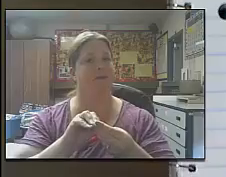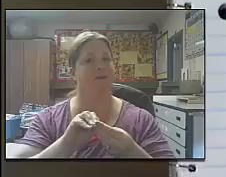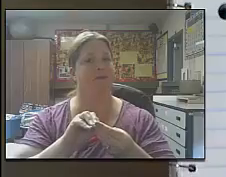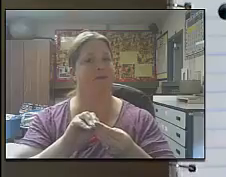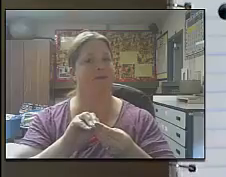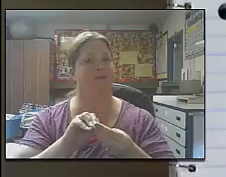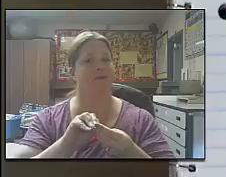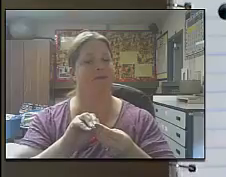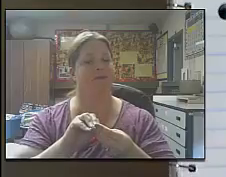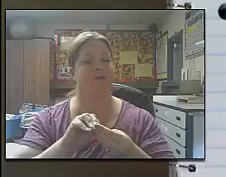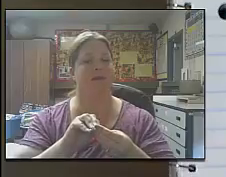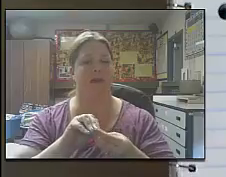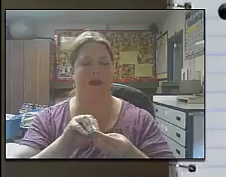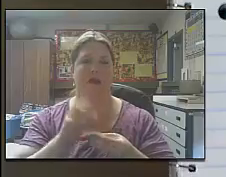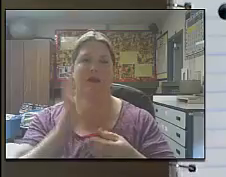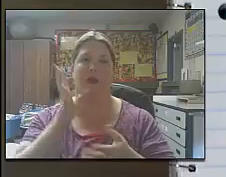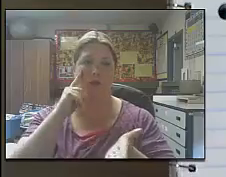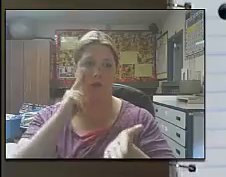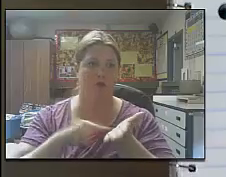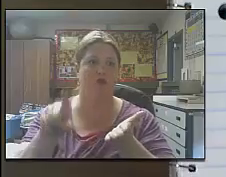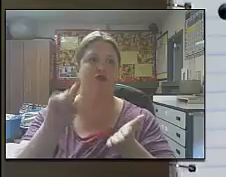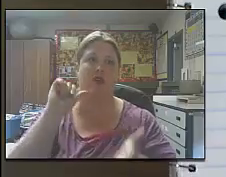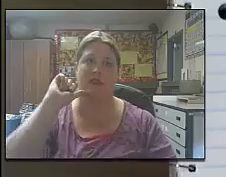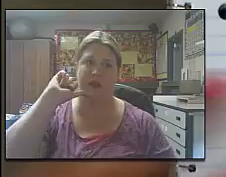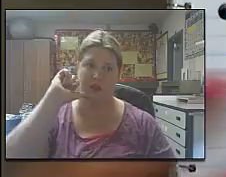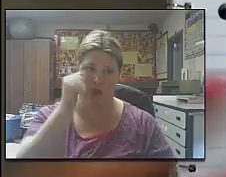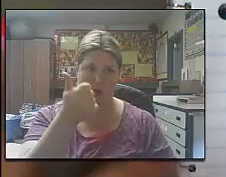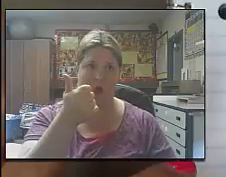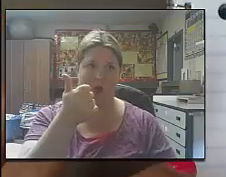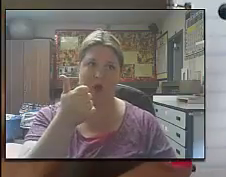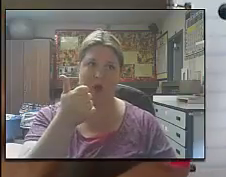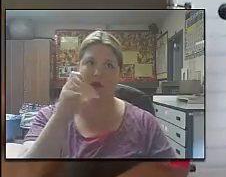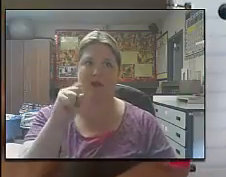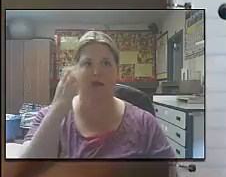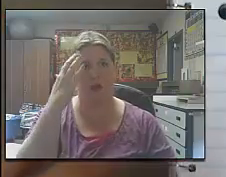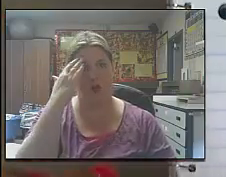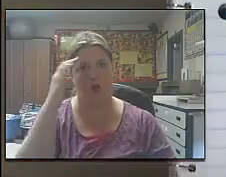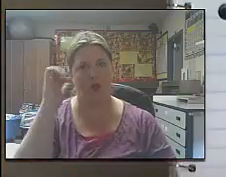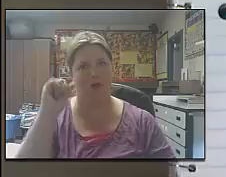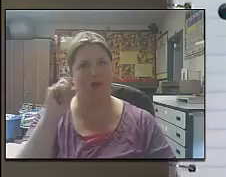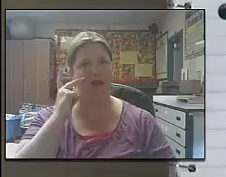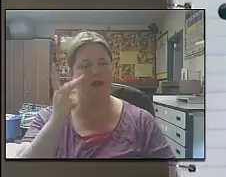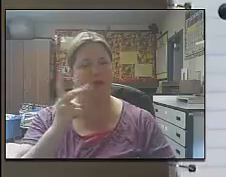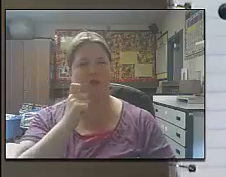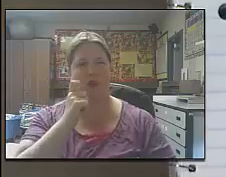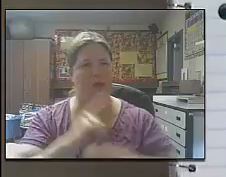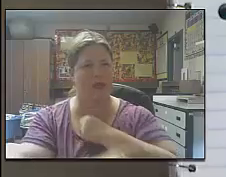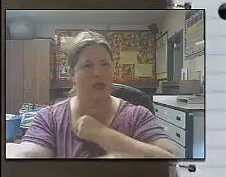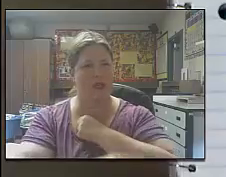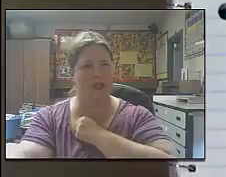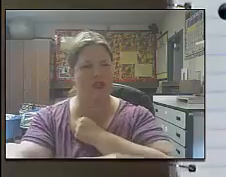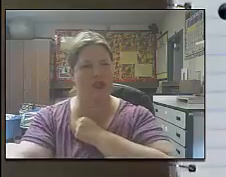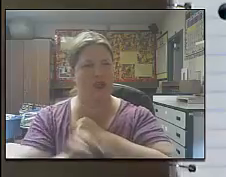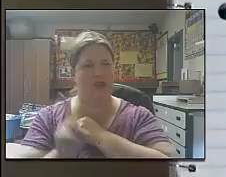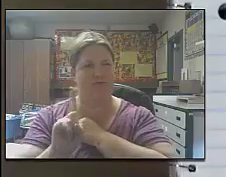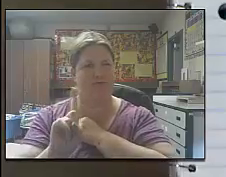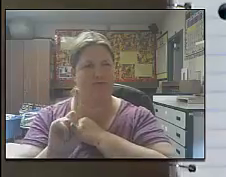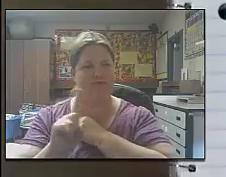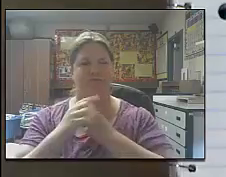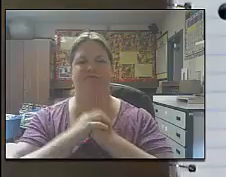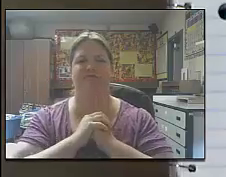problems. That's going to be what we're checking first thing tomorrow morning. Yes, I know you can see them. Don't be a cheater, pumpkin eater.